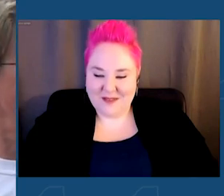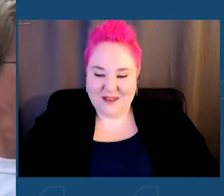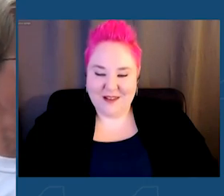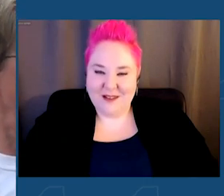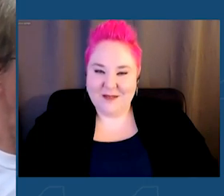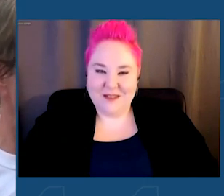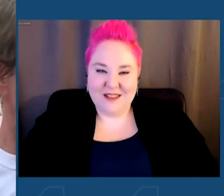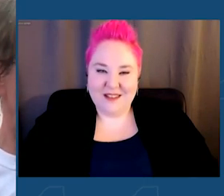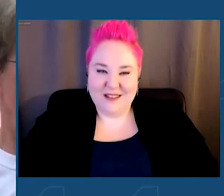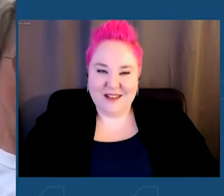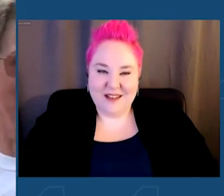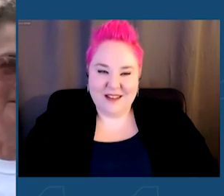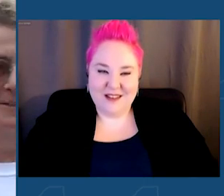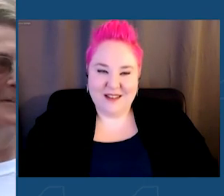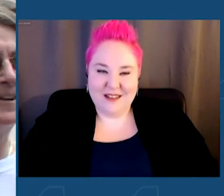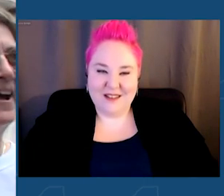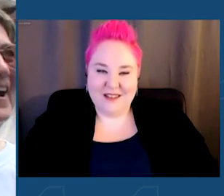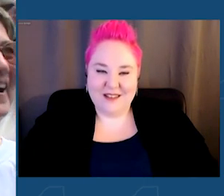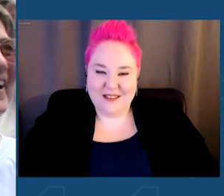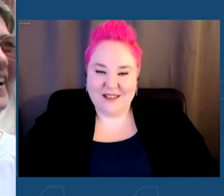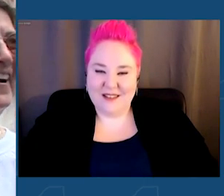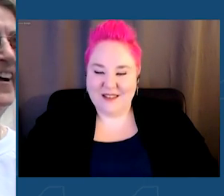Put the mics down, okay.